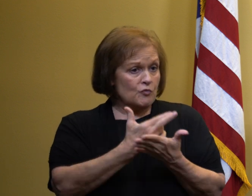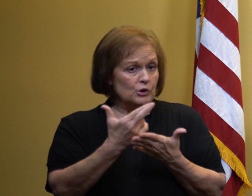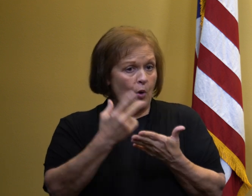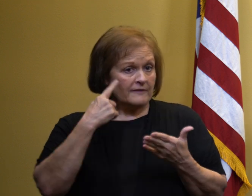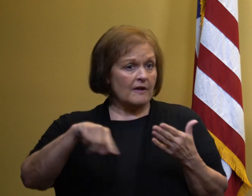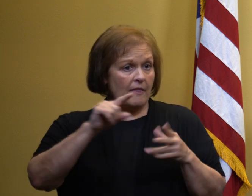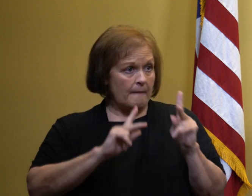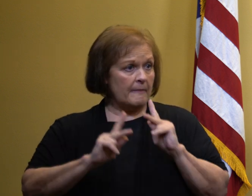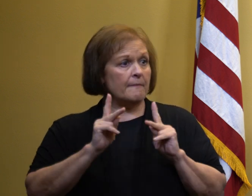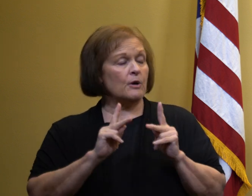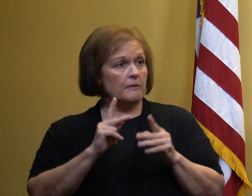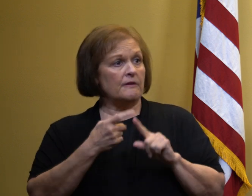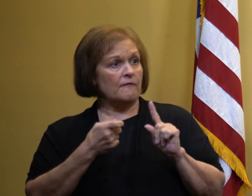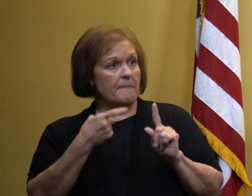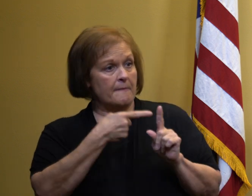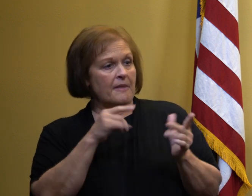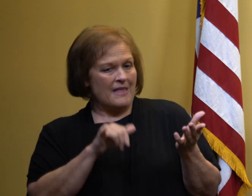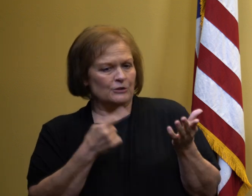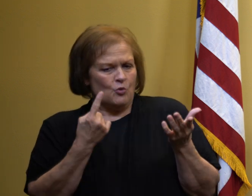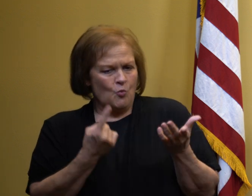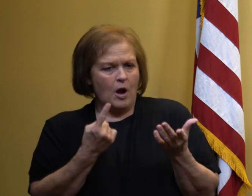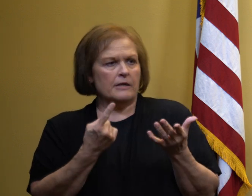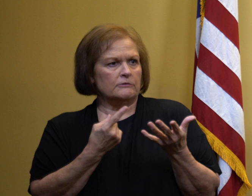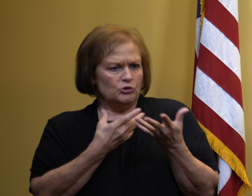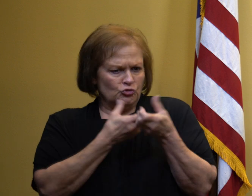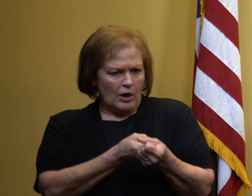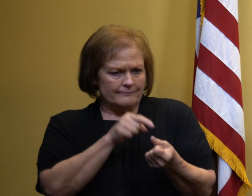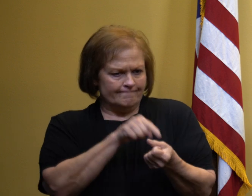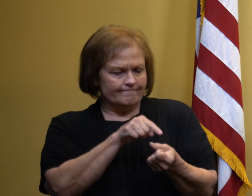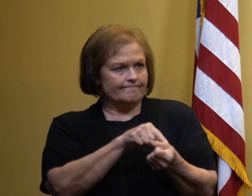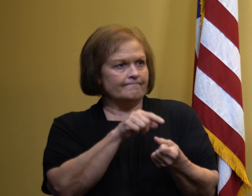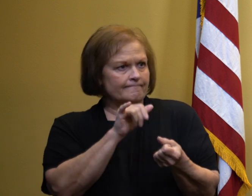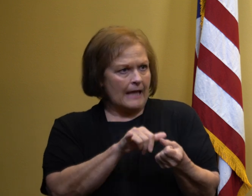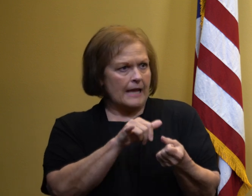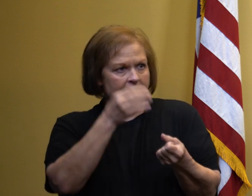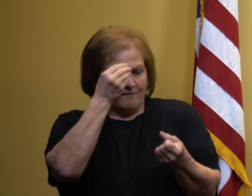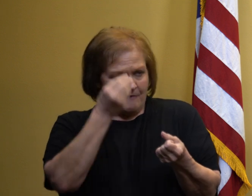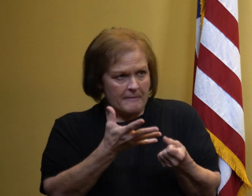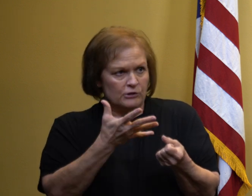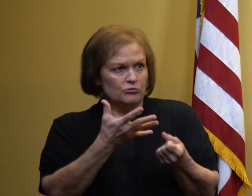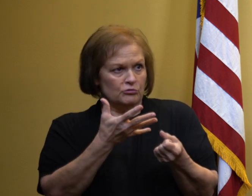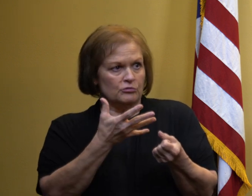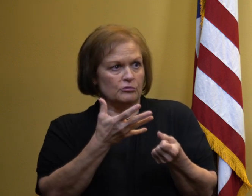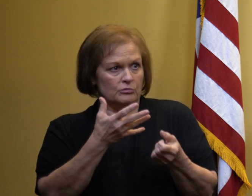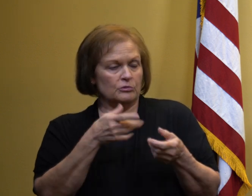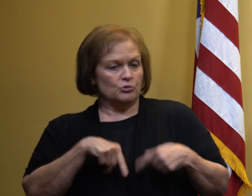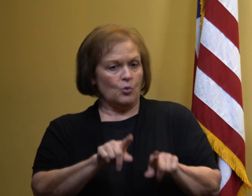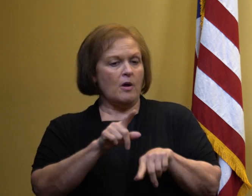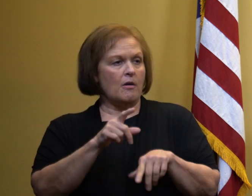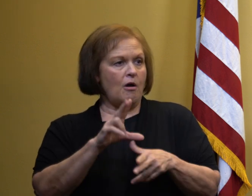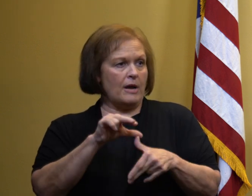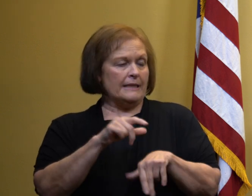residents that really has come from them. This is the number one trusted source for information during